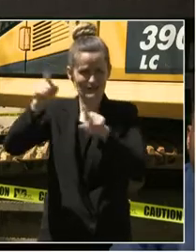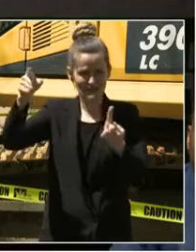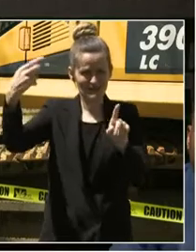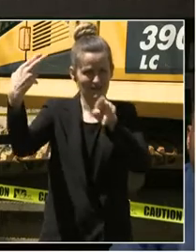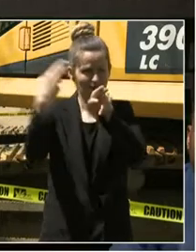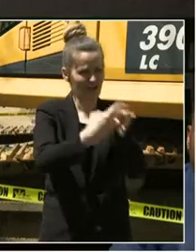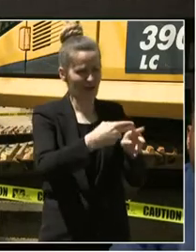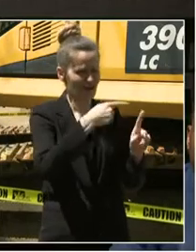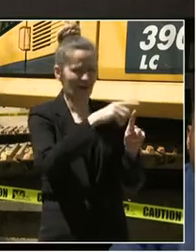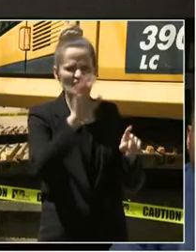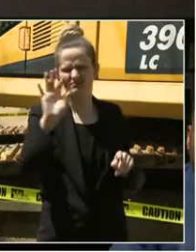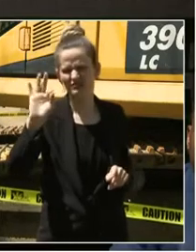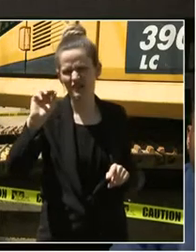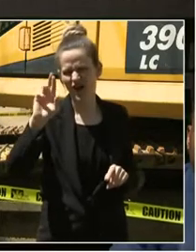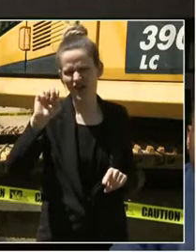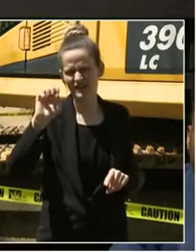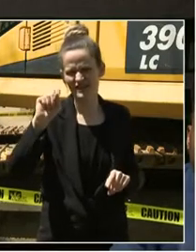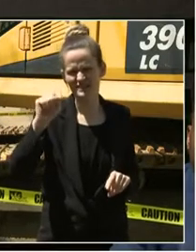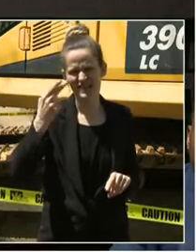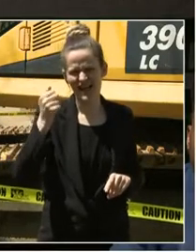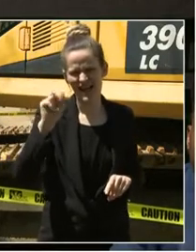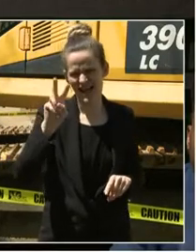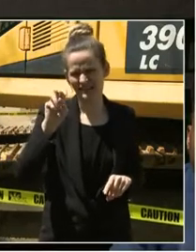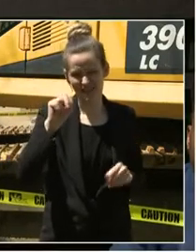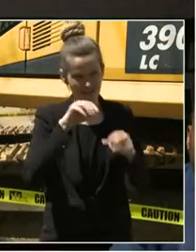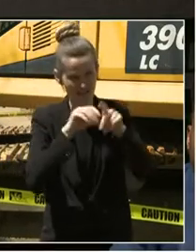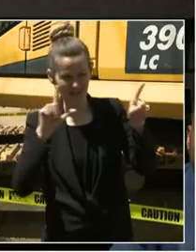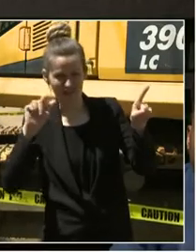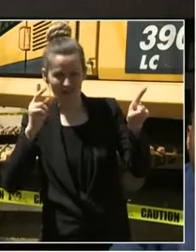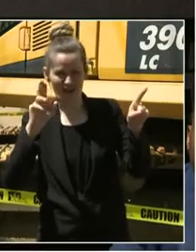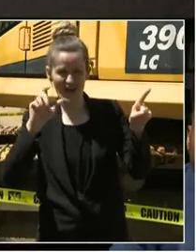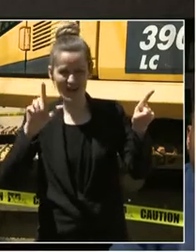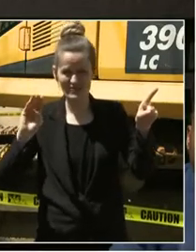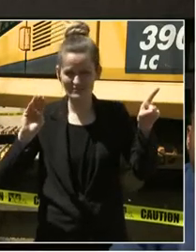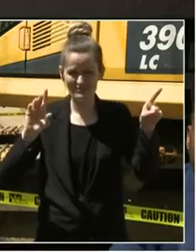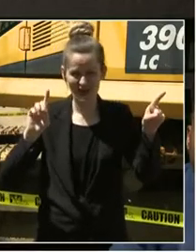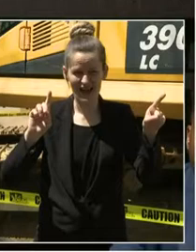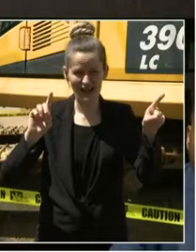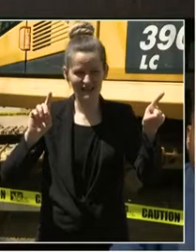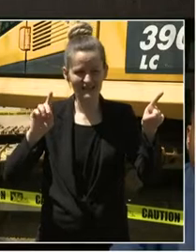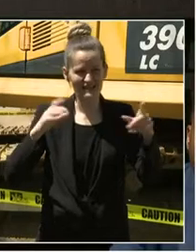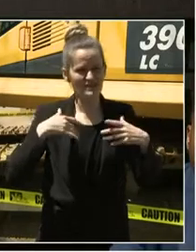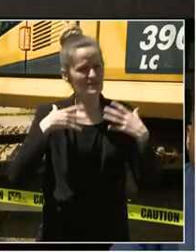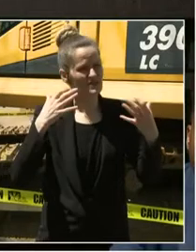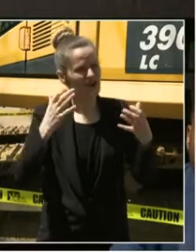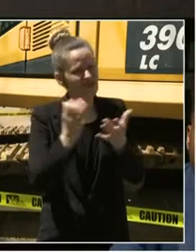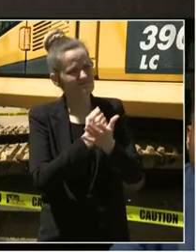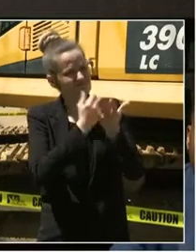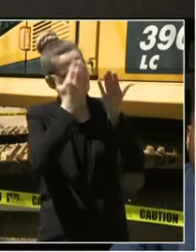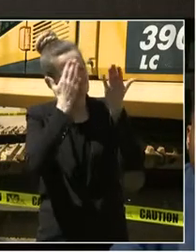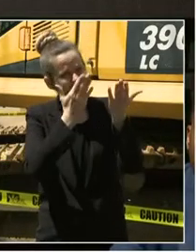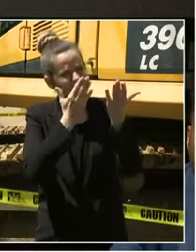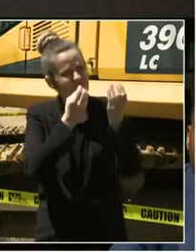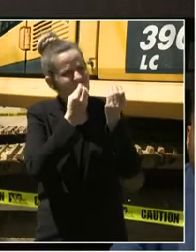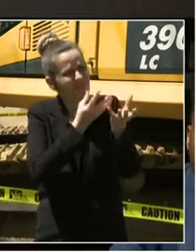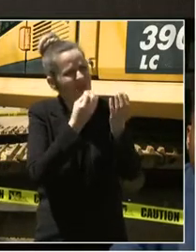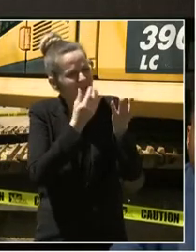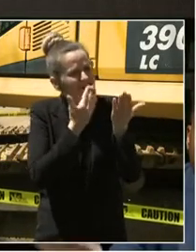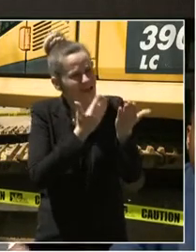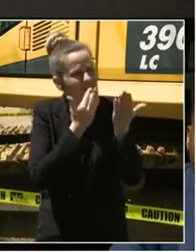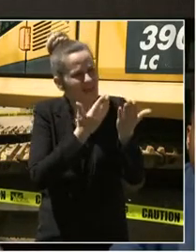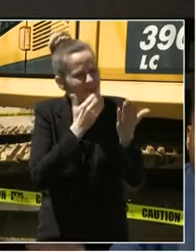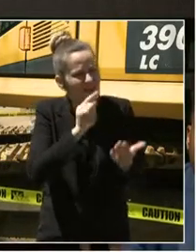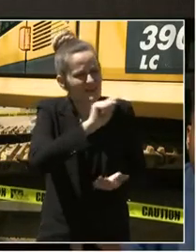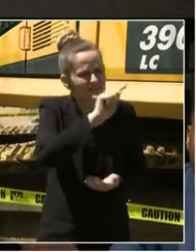And I want to thank so much the folks from DPR, the folks from DGS, and all the